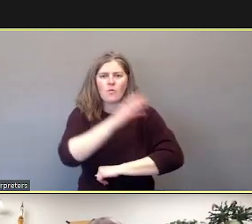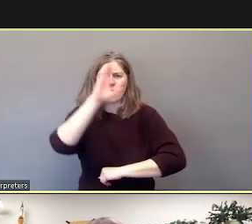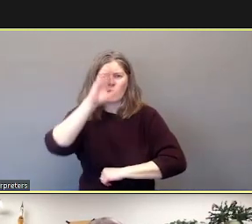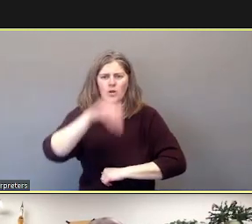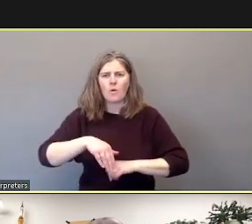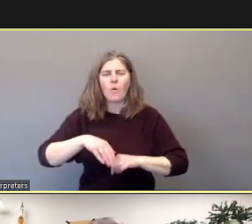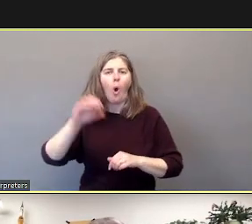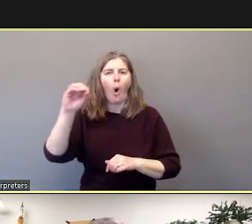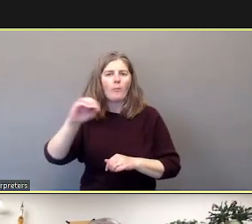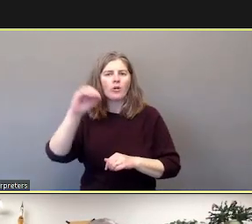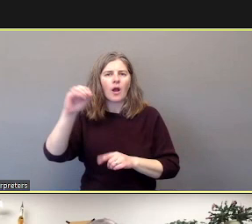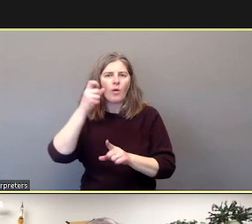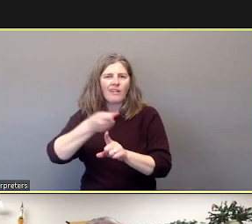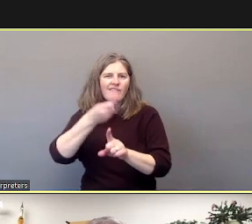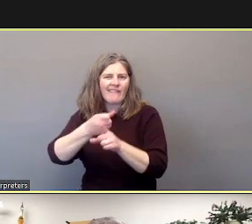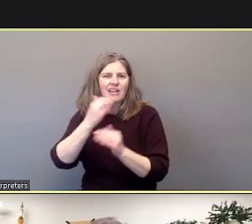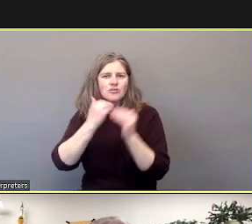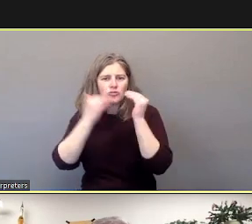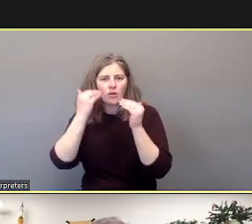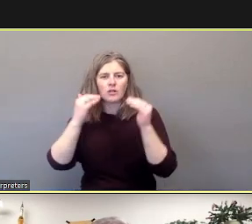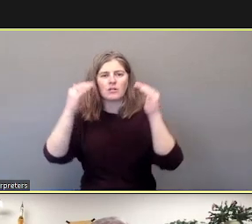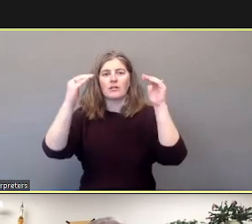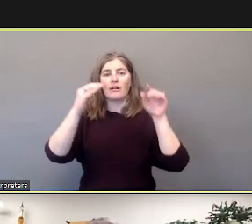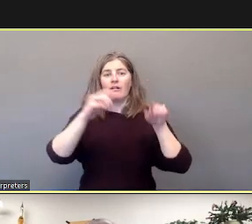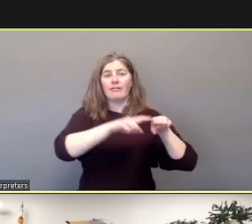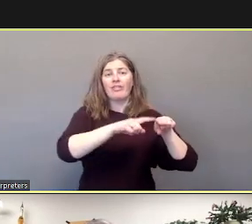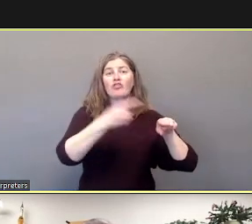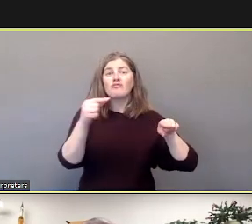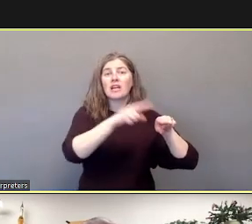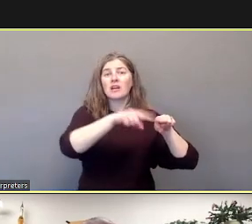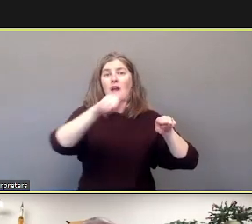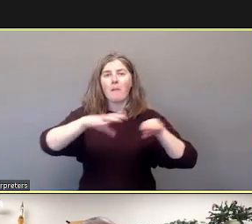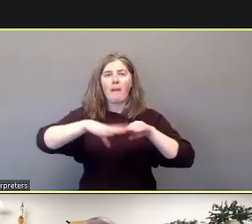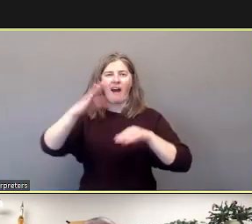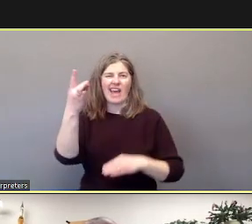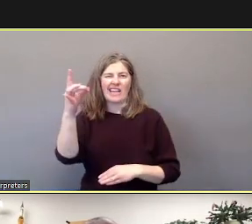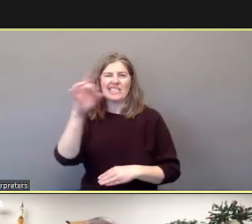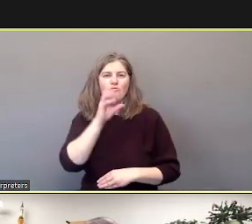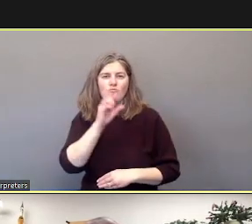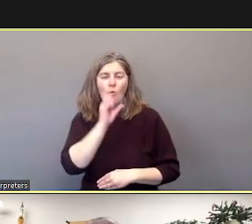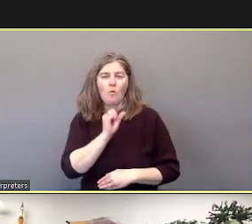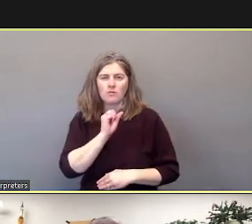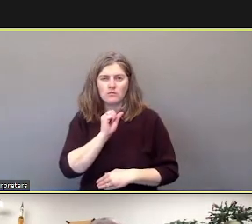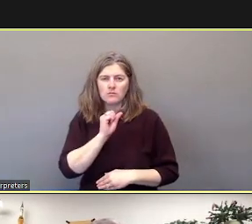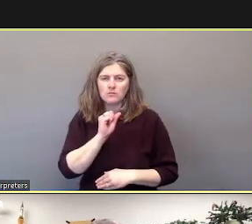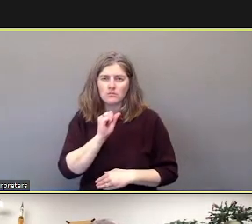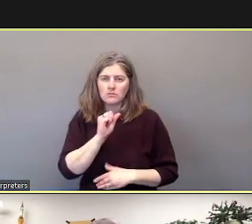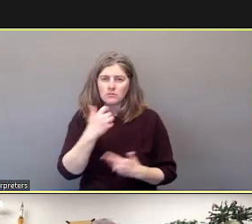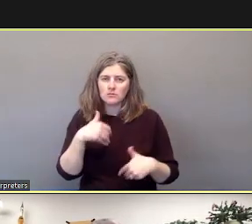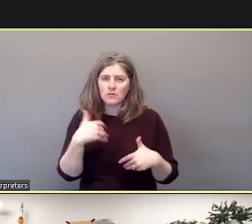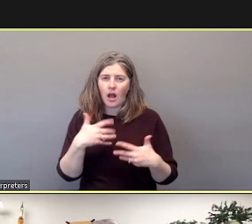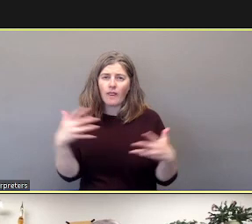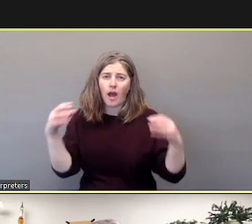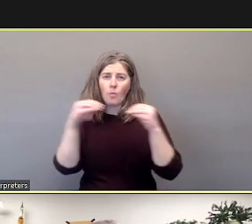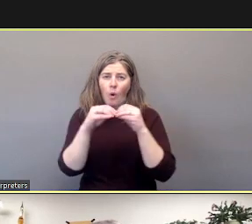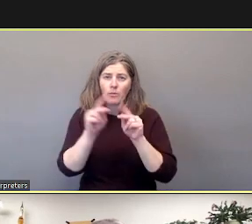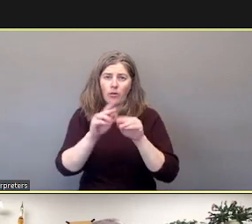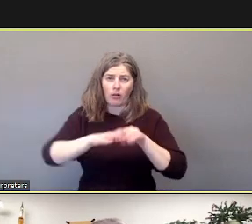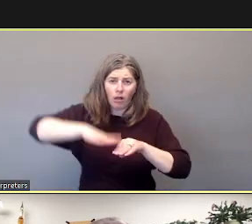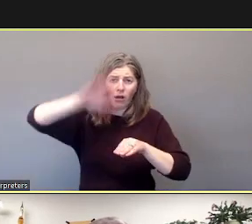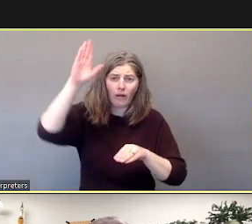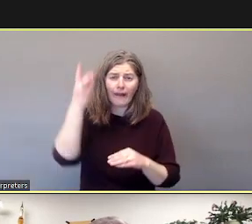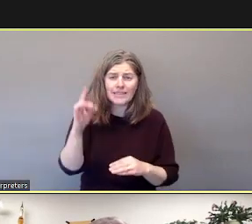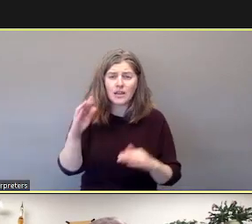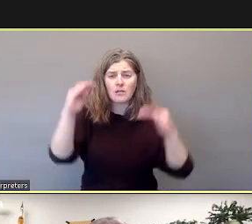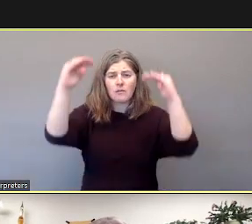Omicron affects adults, but this is 18 plus. It covers a lot more of our population. But look